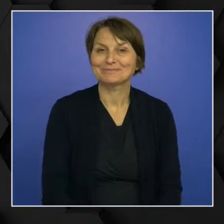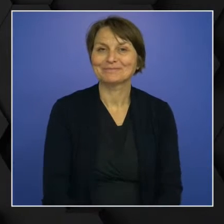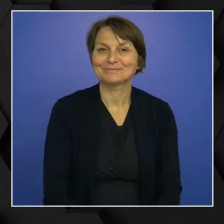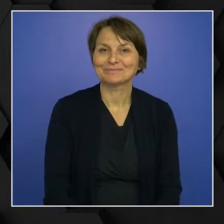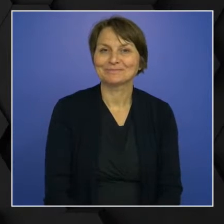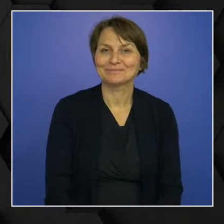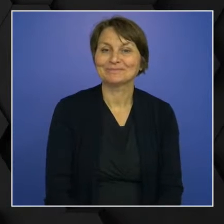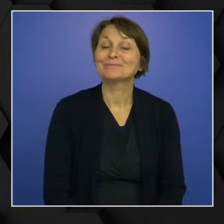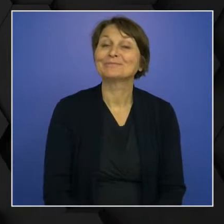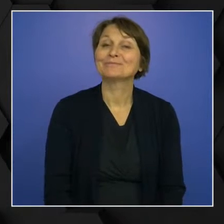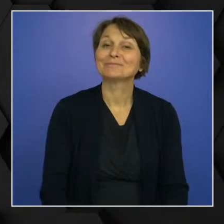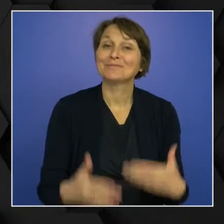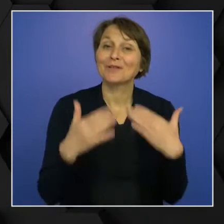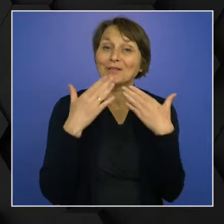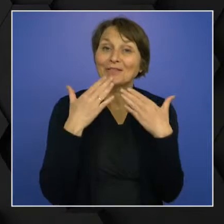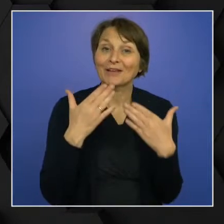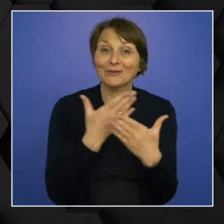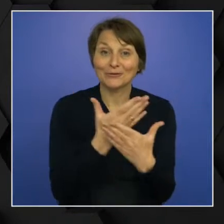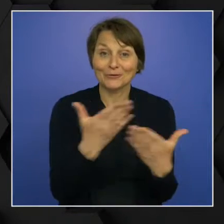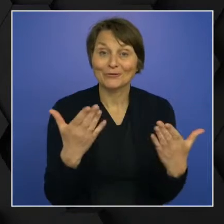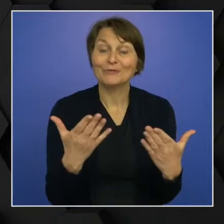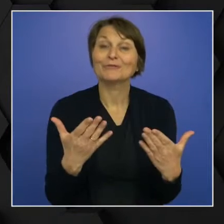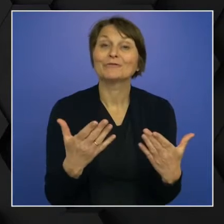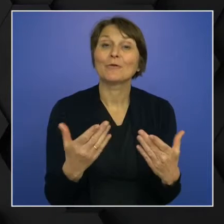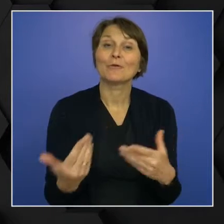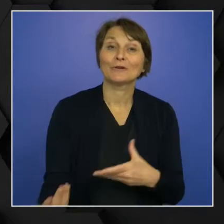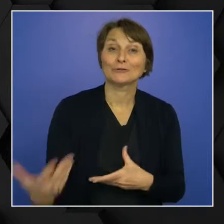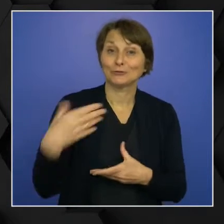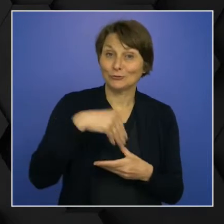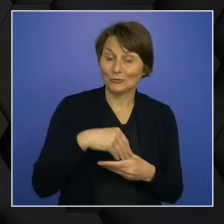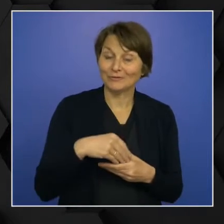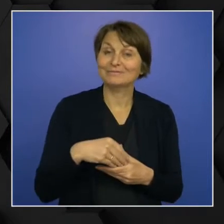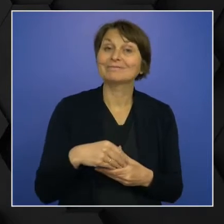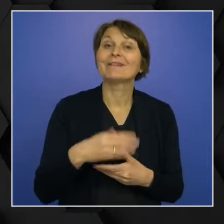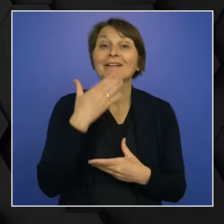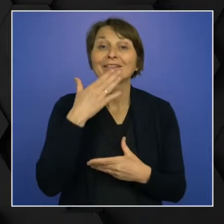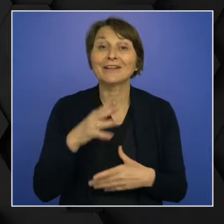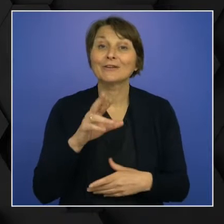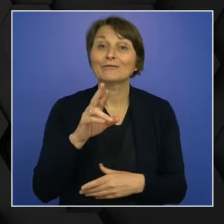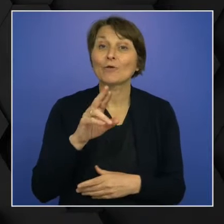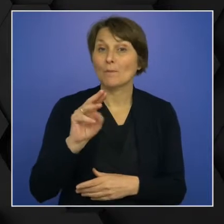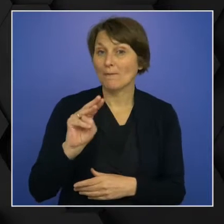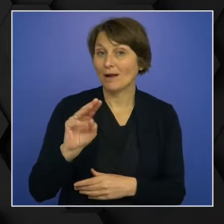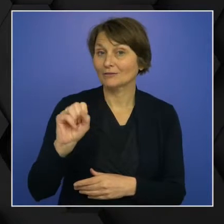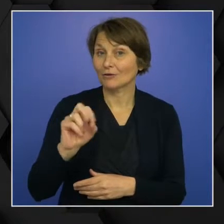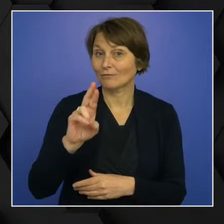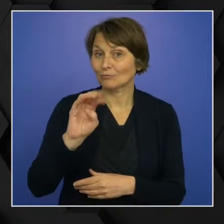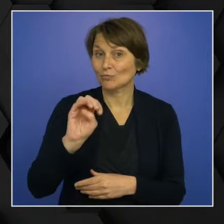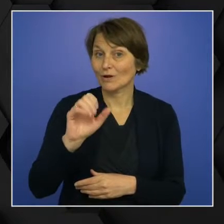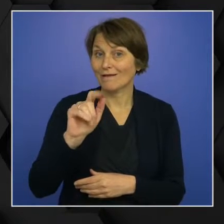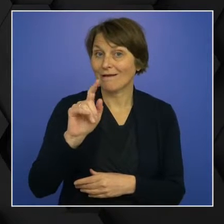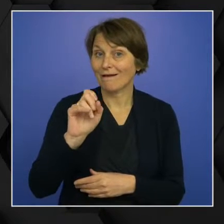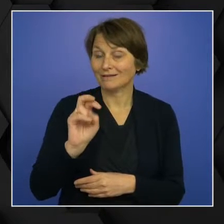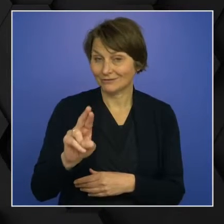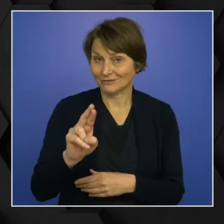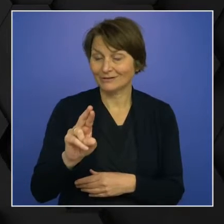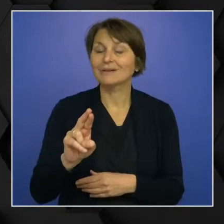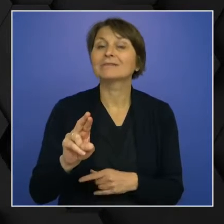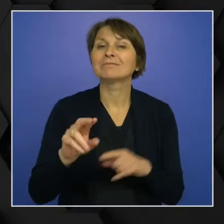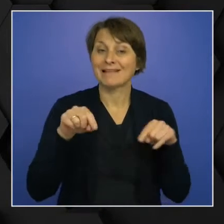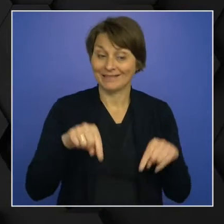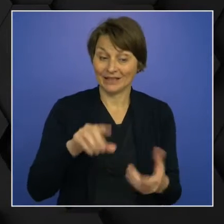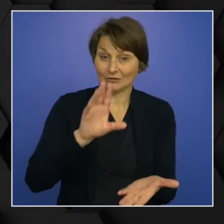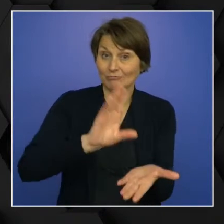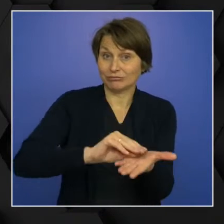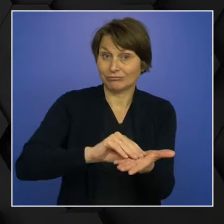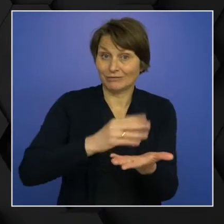So thank you so much for joining us today. Thank you to the Microsoft Reactor for hosting us with this event. This session was recorded, like all Reactor